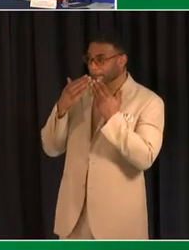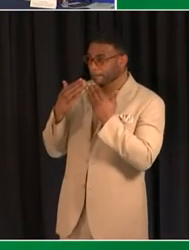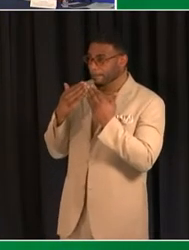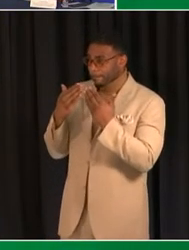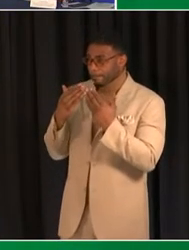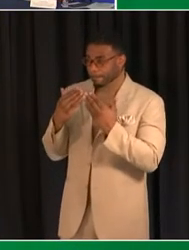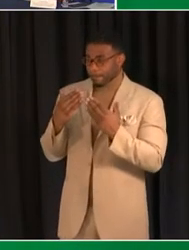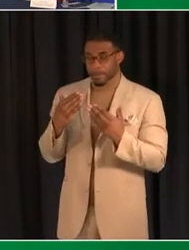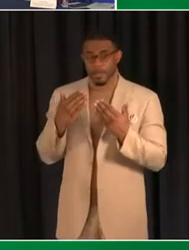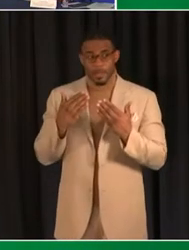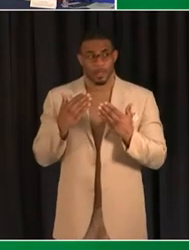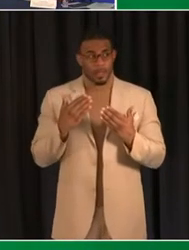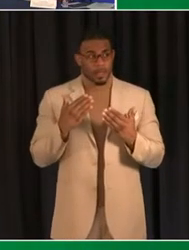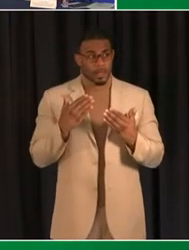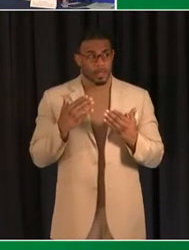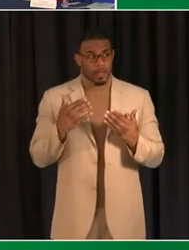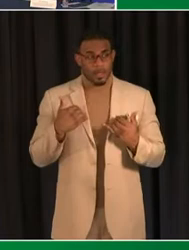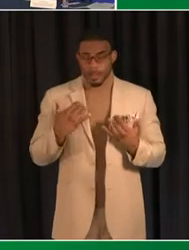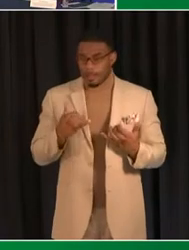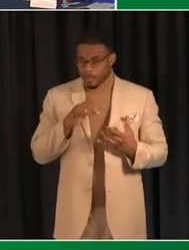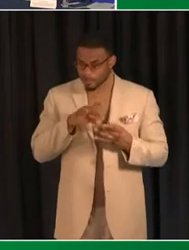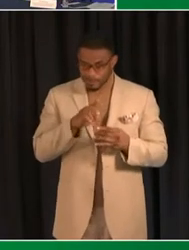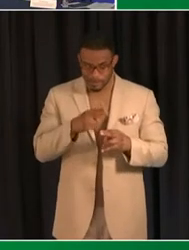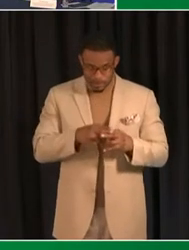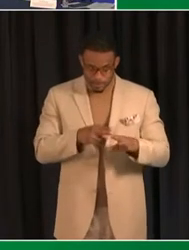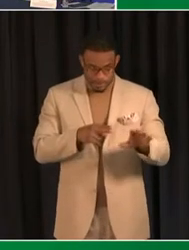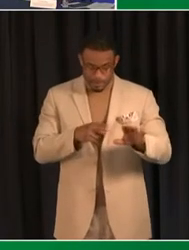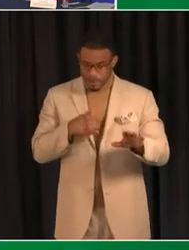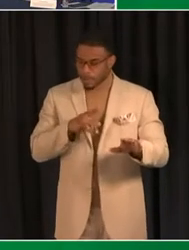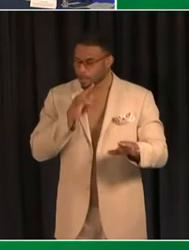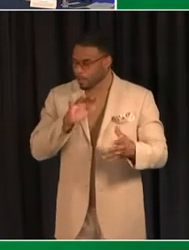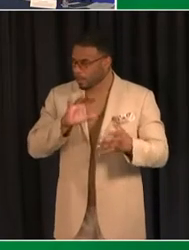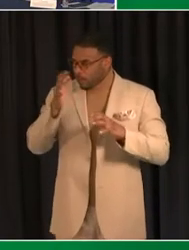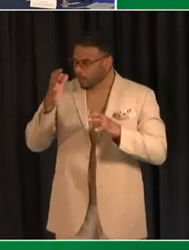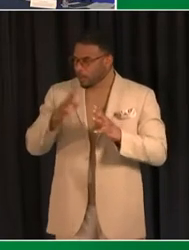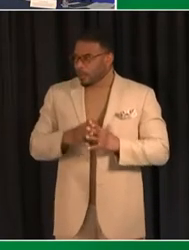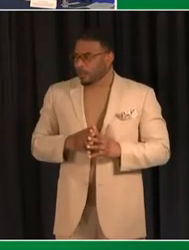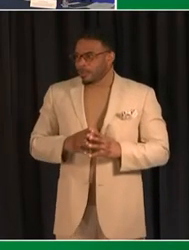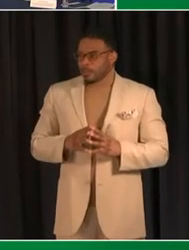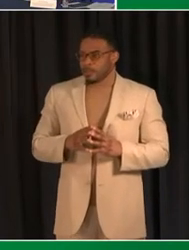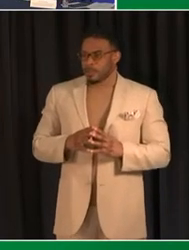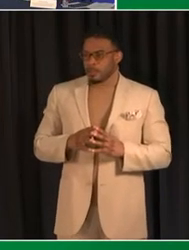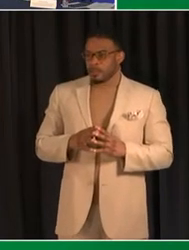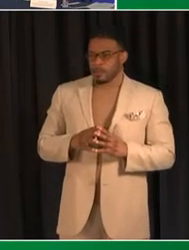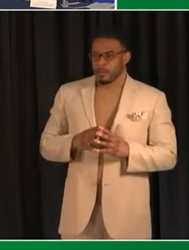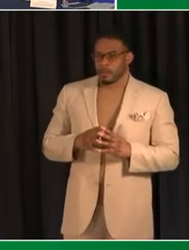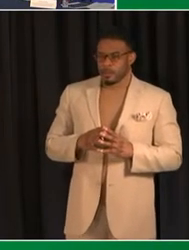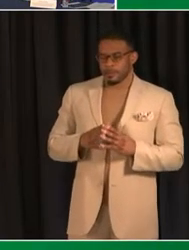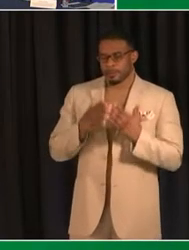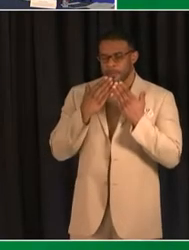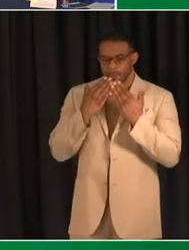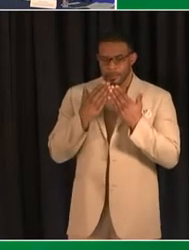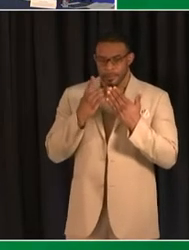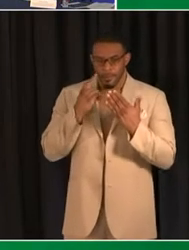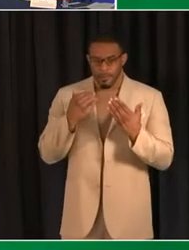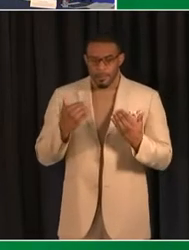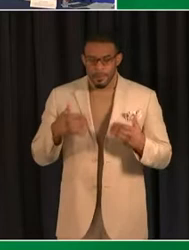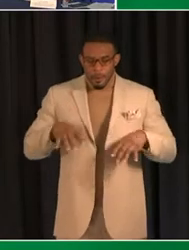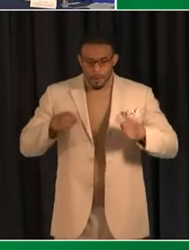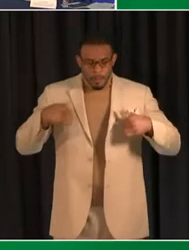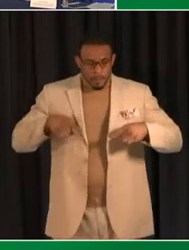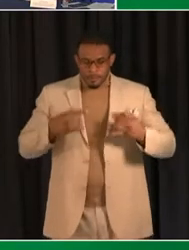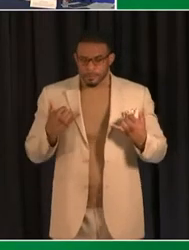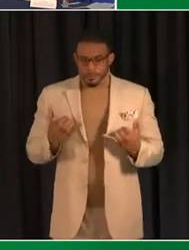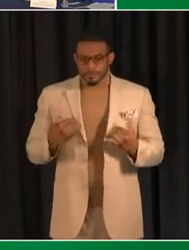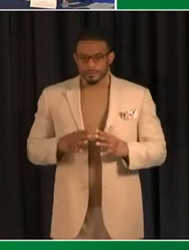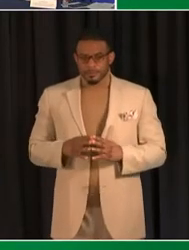Thank you so much, John. I am not going to say your name either because I'm sure you're going to mess it up. But thanks for having